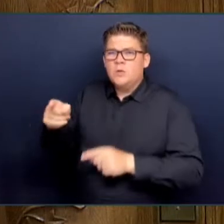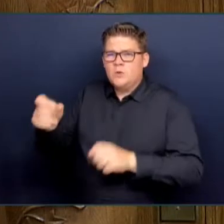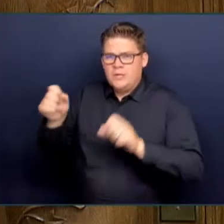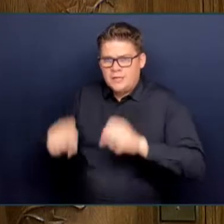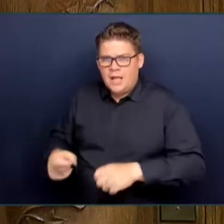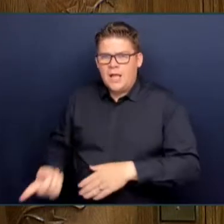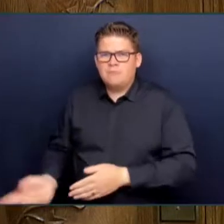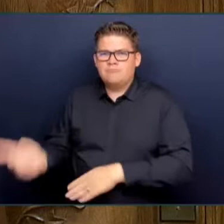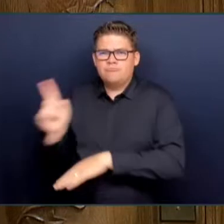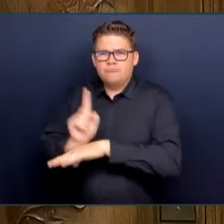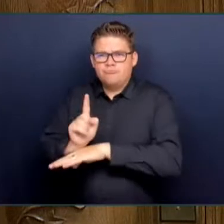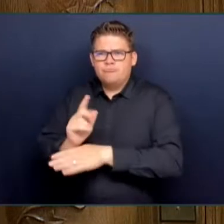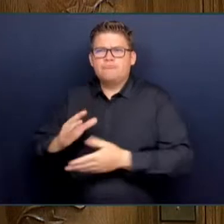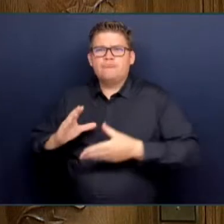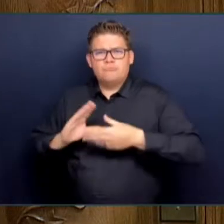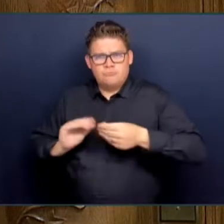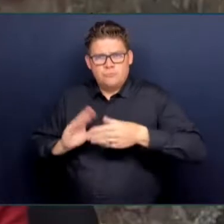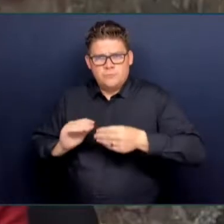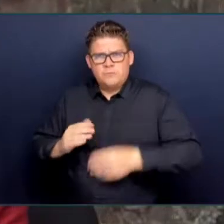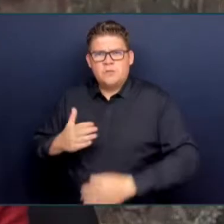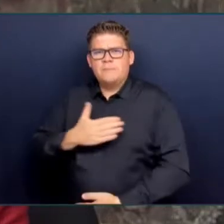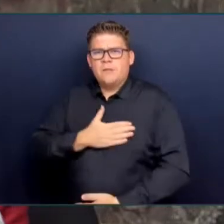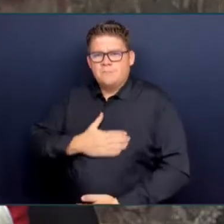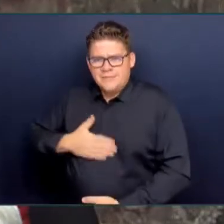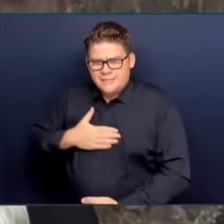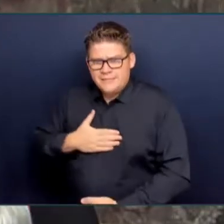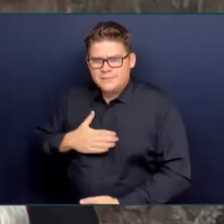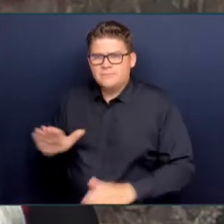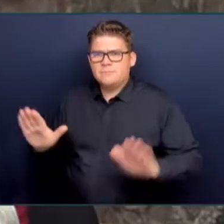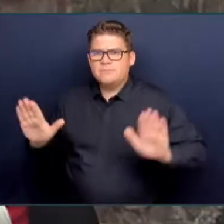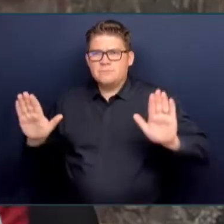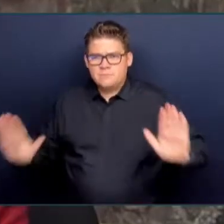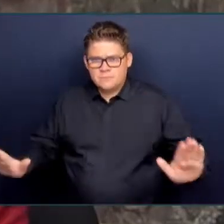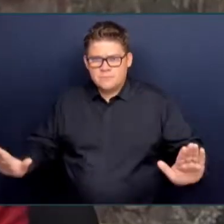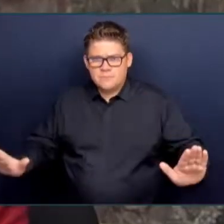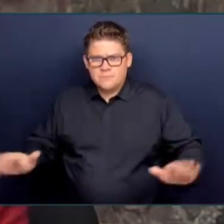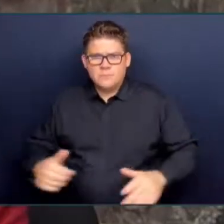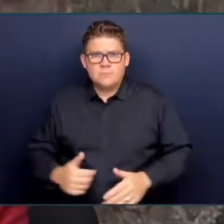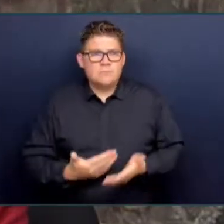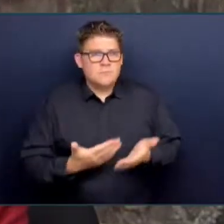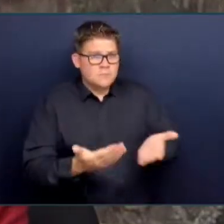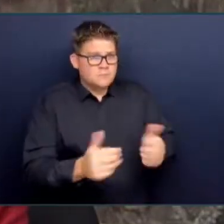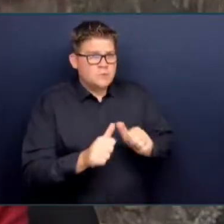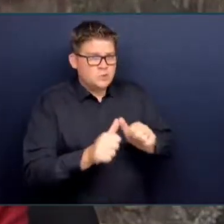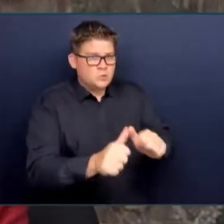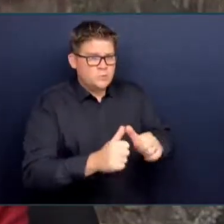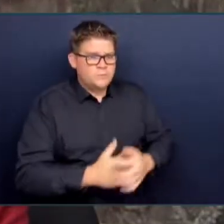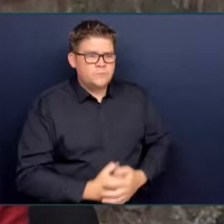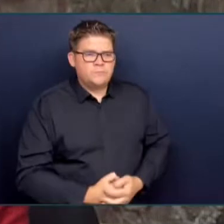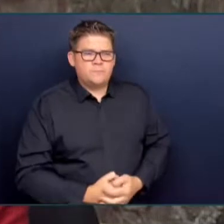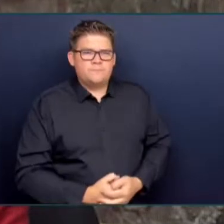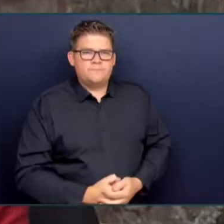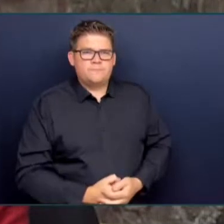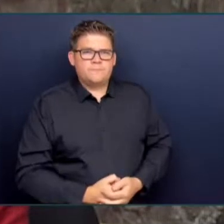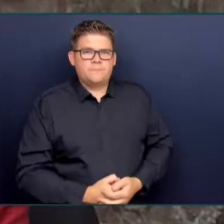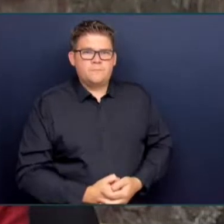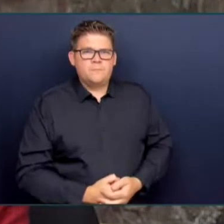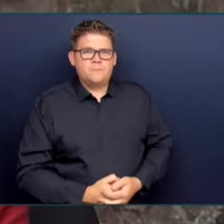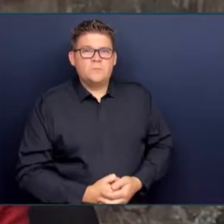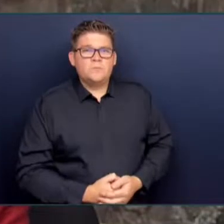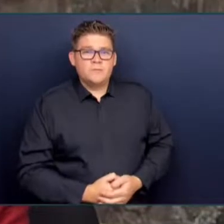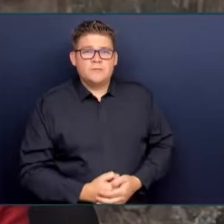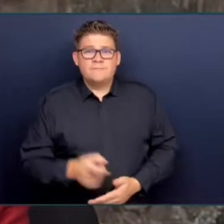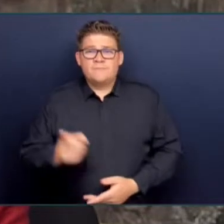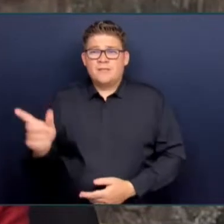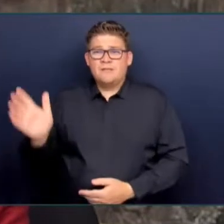please, let's continue. Thank you very much, Mr. Speaker. In fact, the previous leader said that the eviction ban during COVID-19